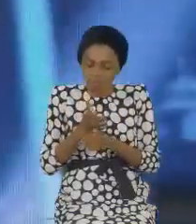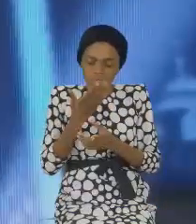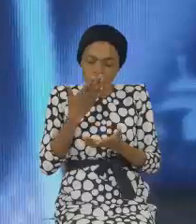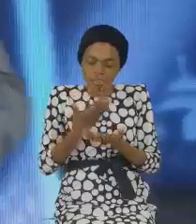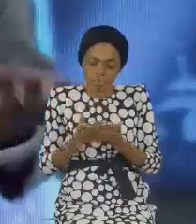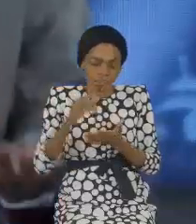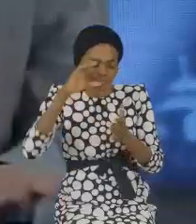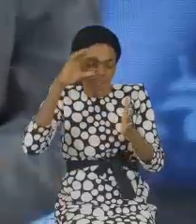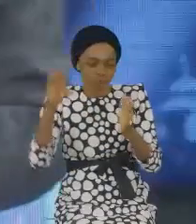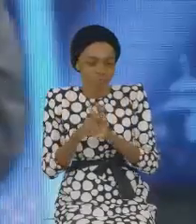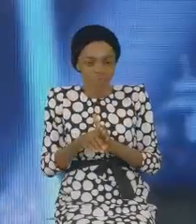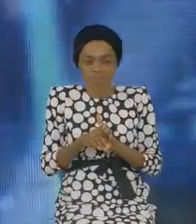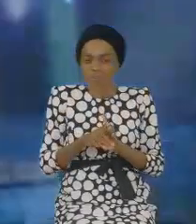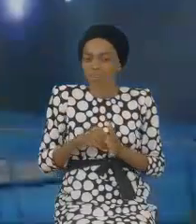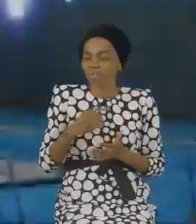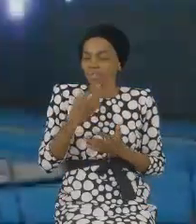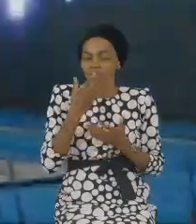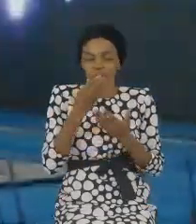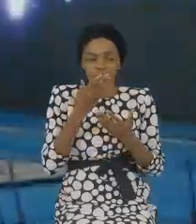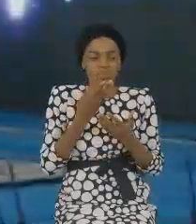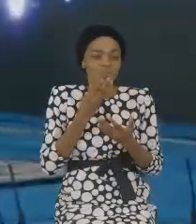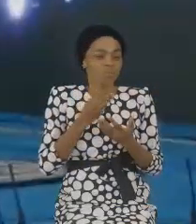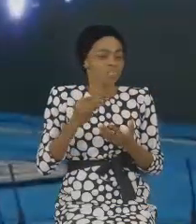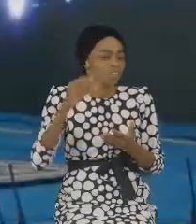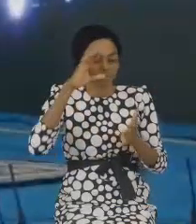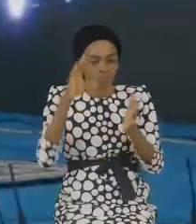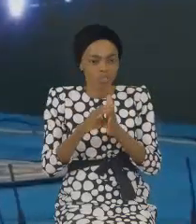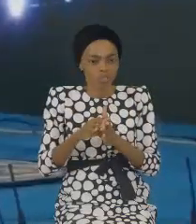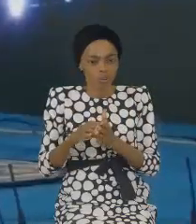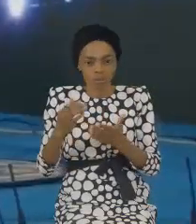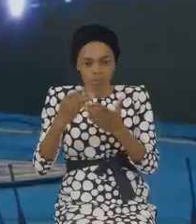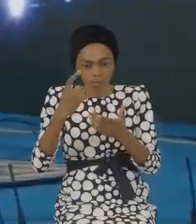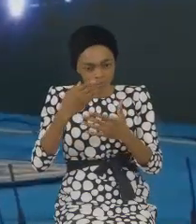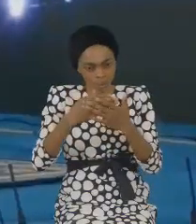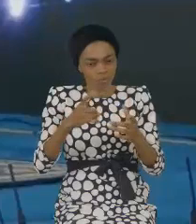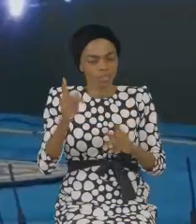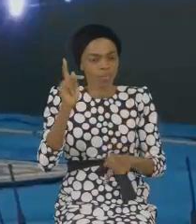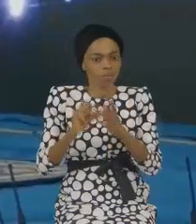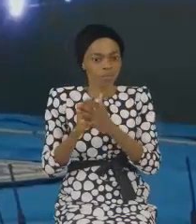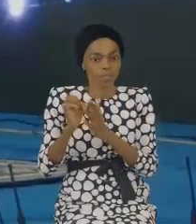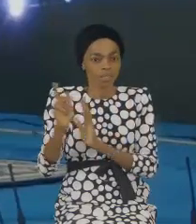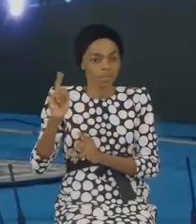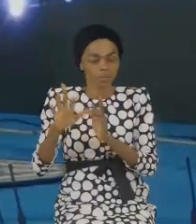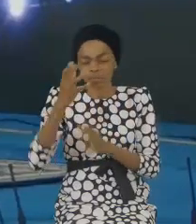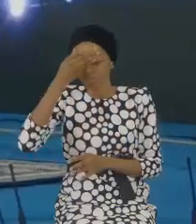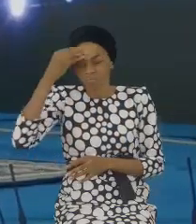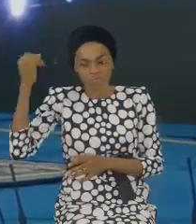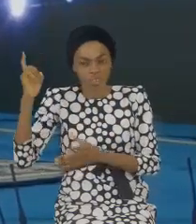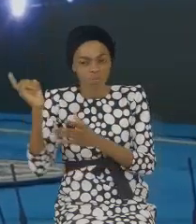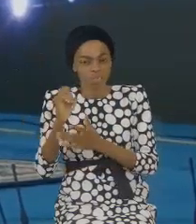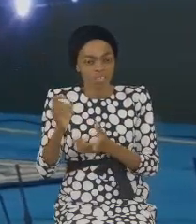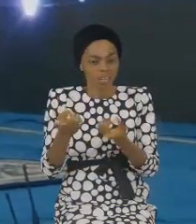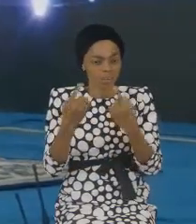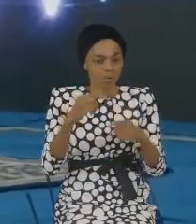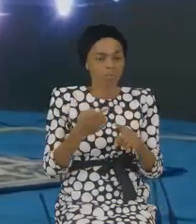a desirable picture in front of the people, so that they will forget where they're coming from, and